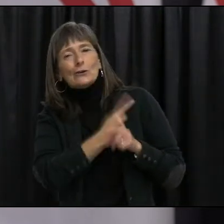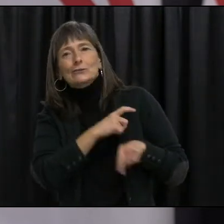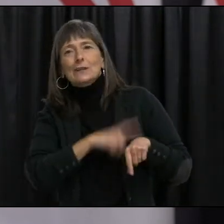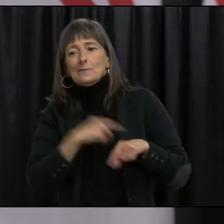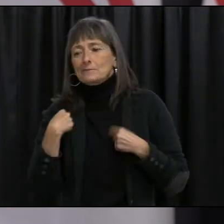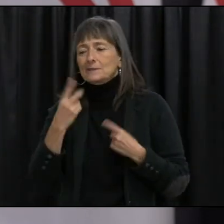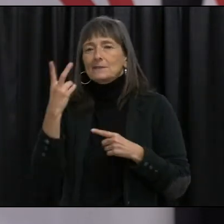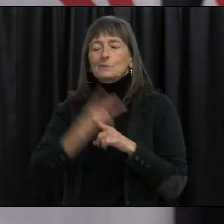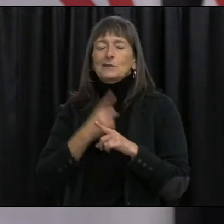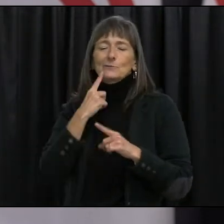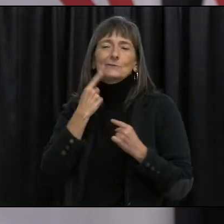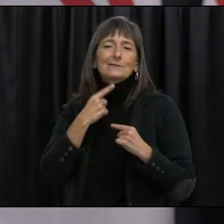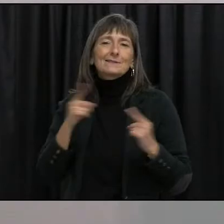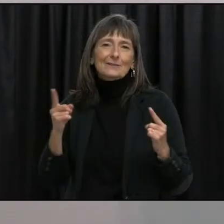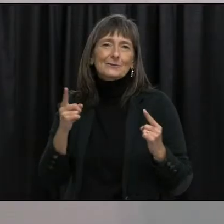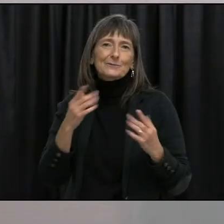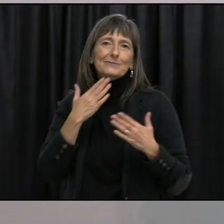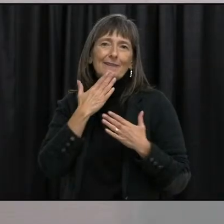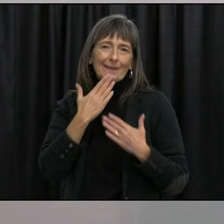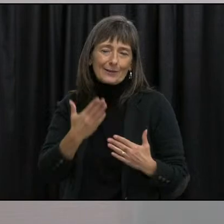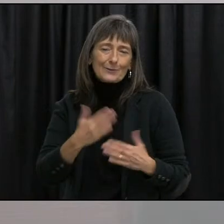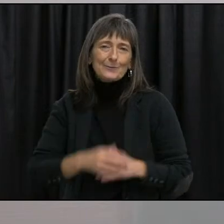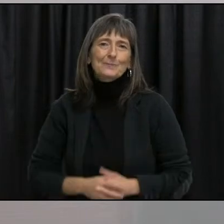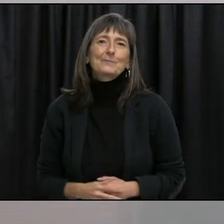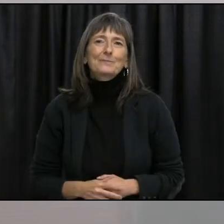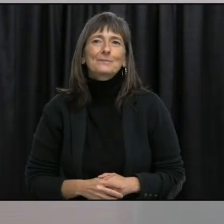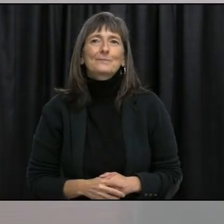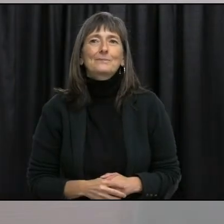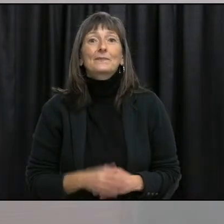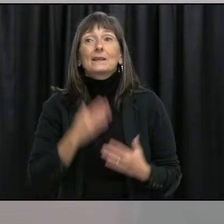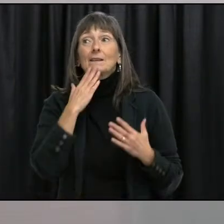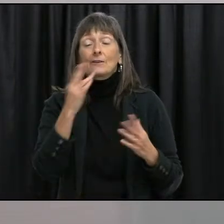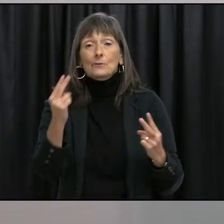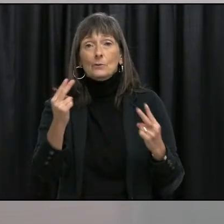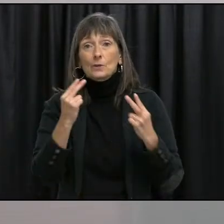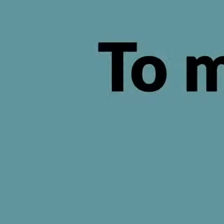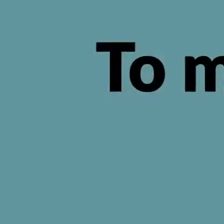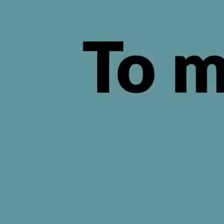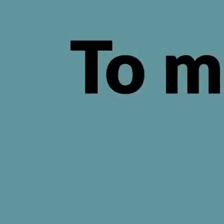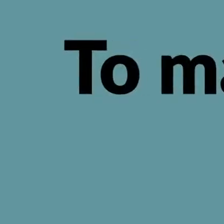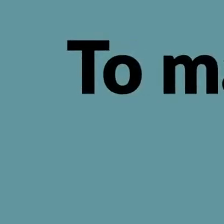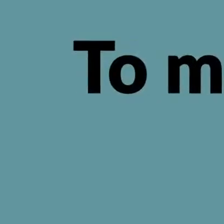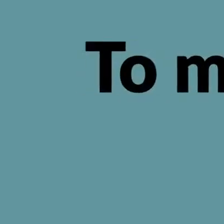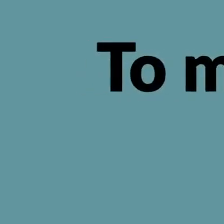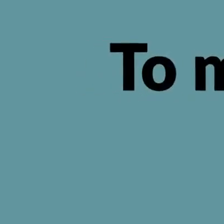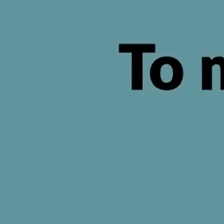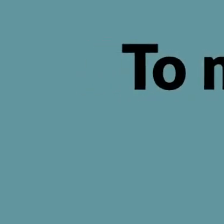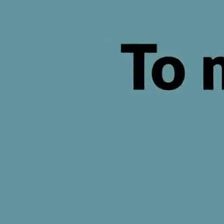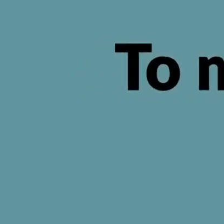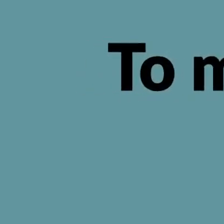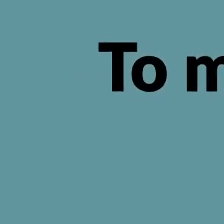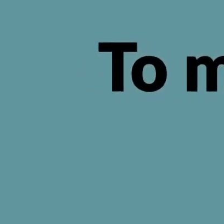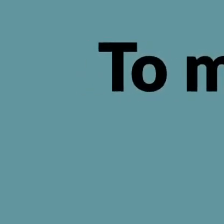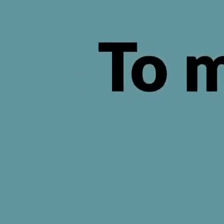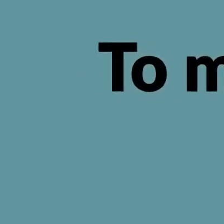thank you. Thank you very much, everyone, for tuning in. Have a great evening.